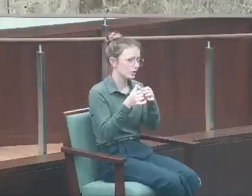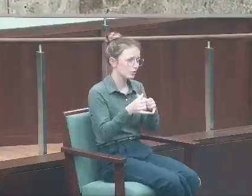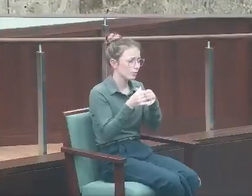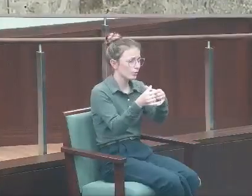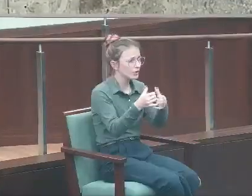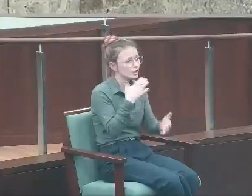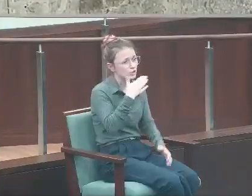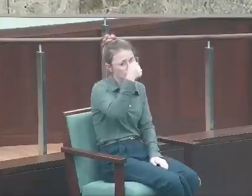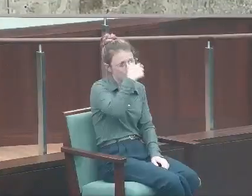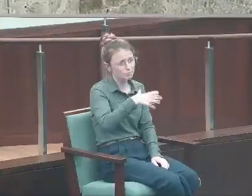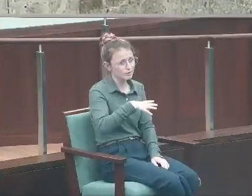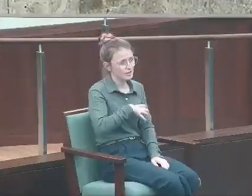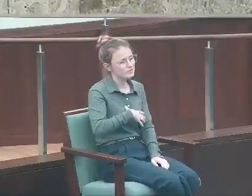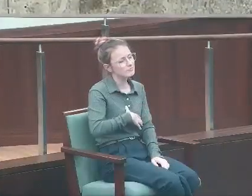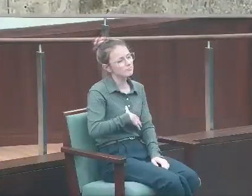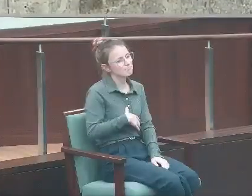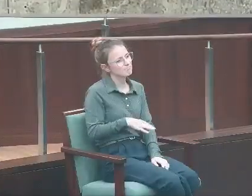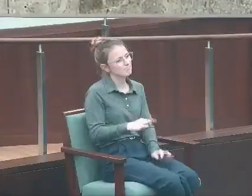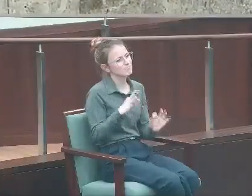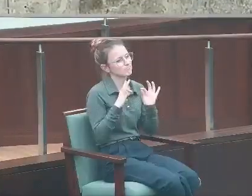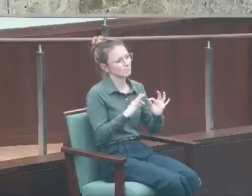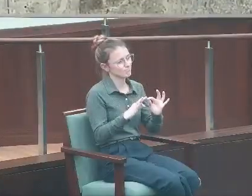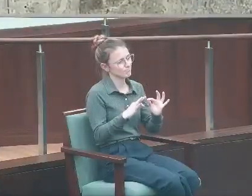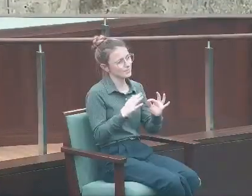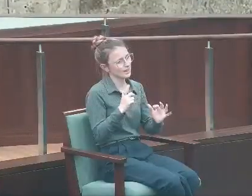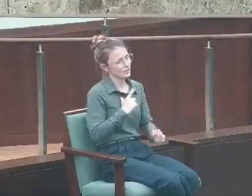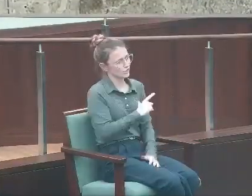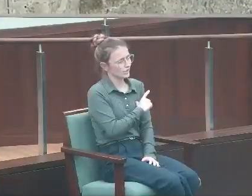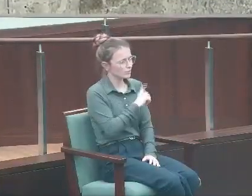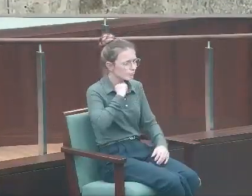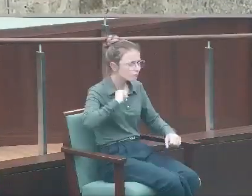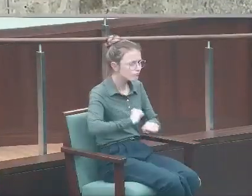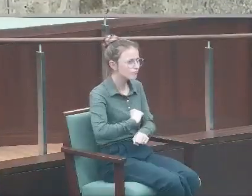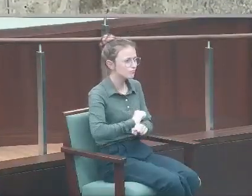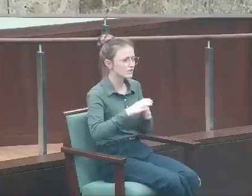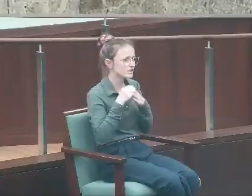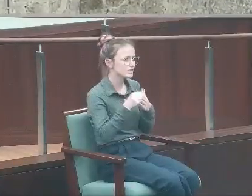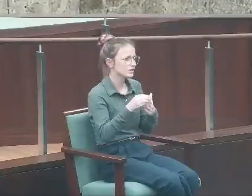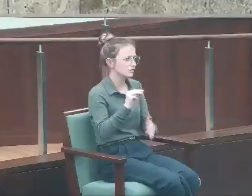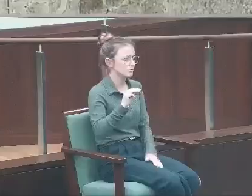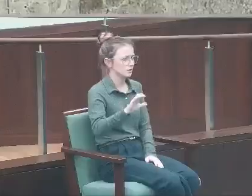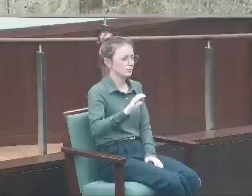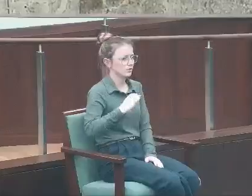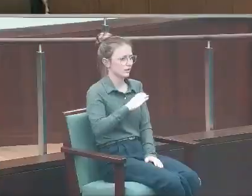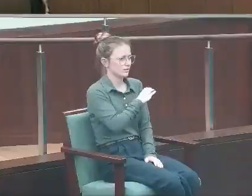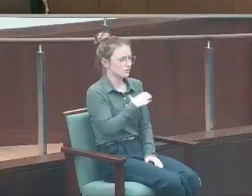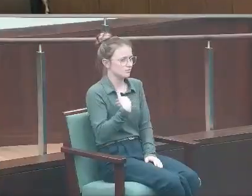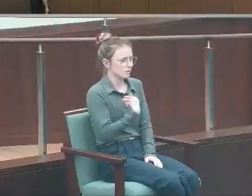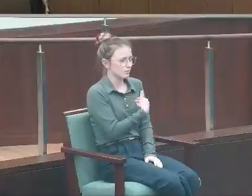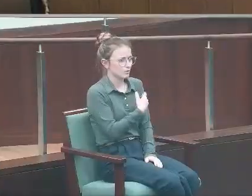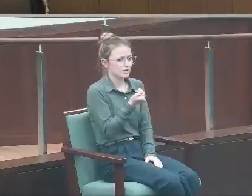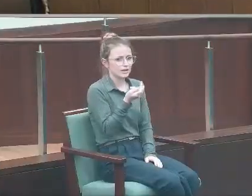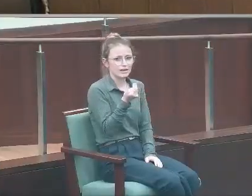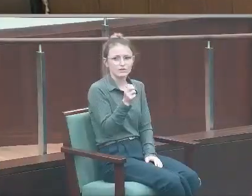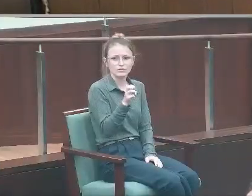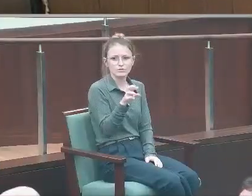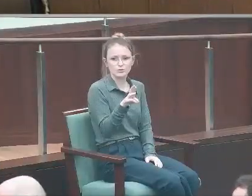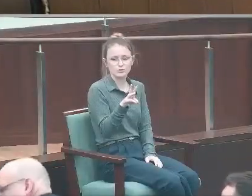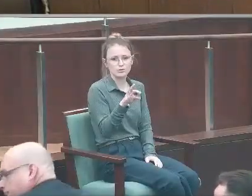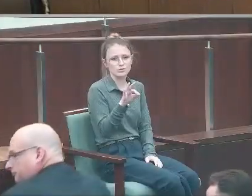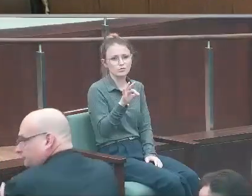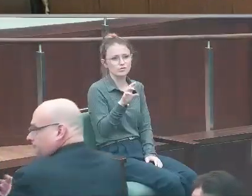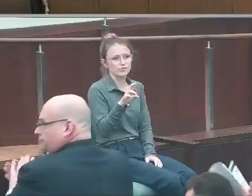man, a fine legislator, and a true leader, Montgomery County Councilmember Andrew Friedson.